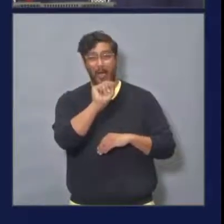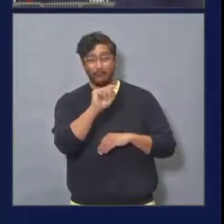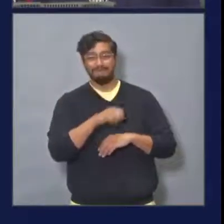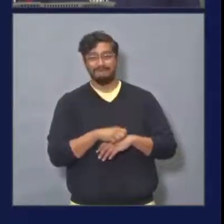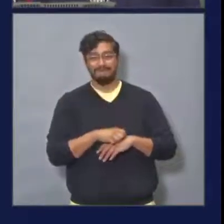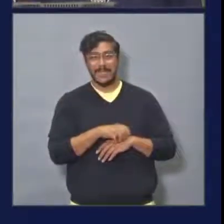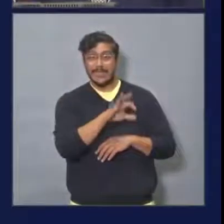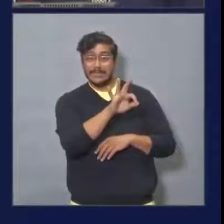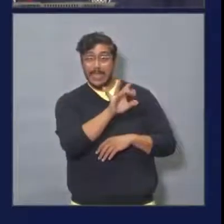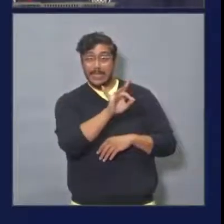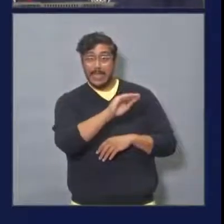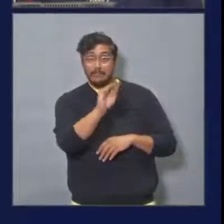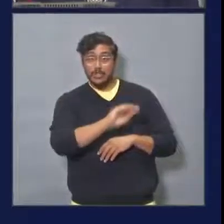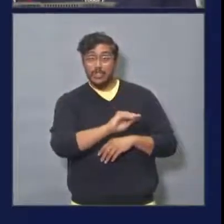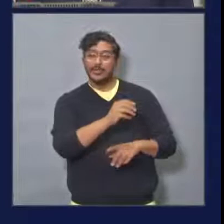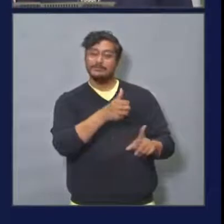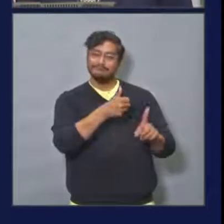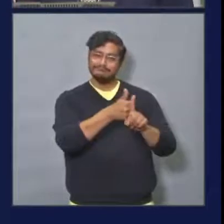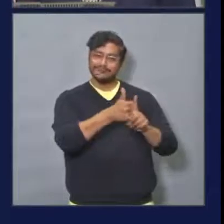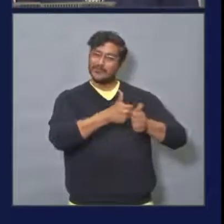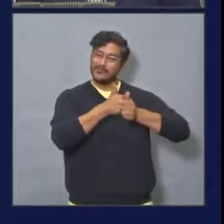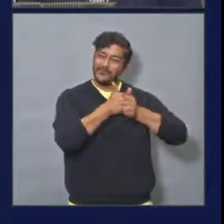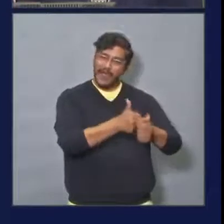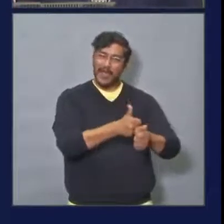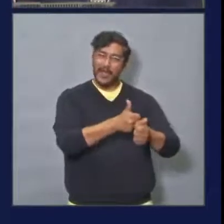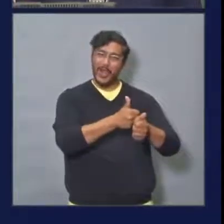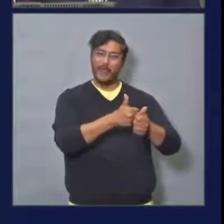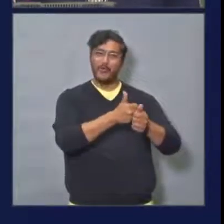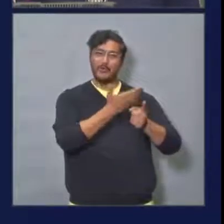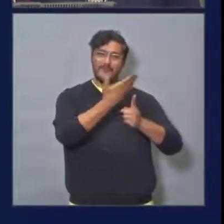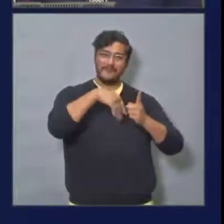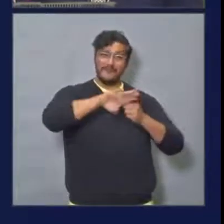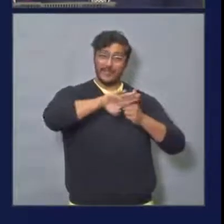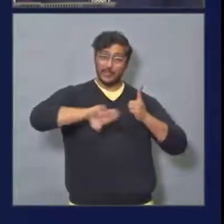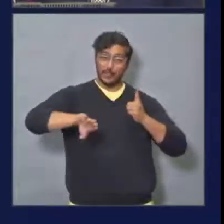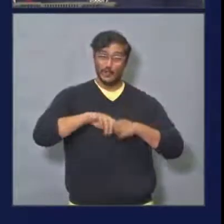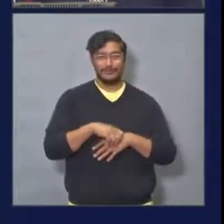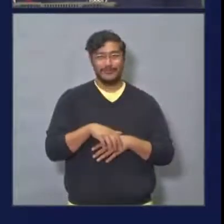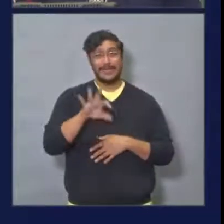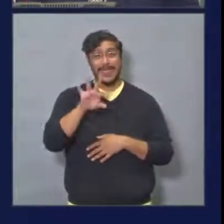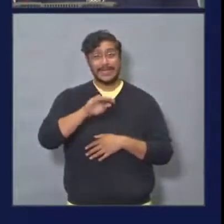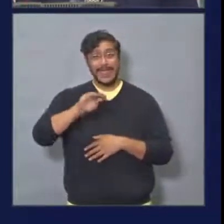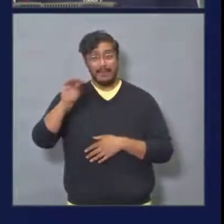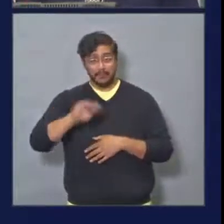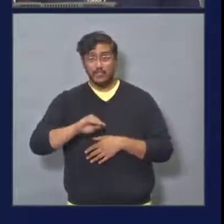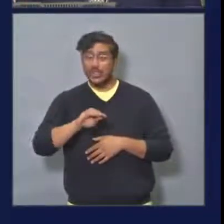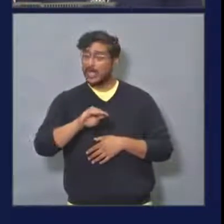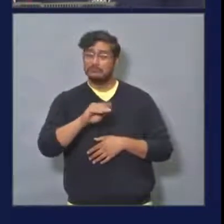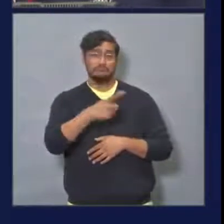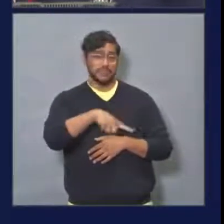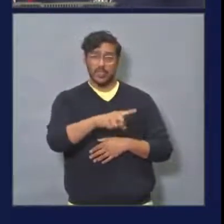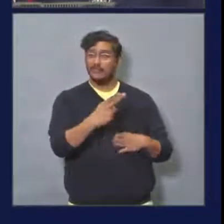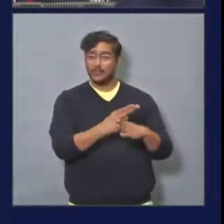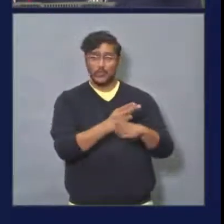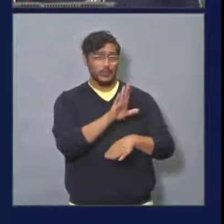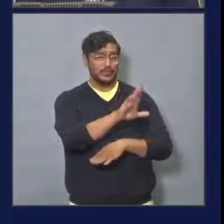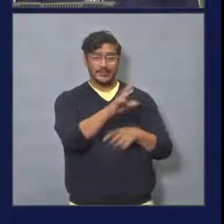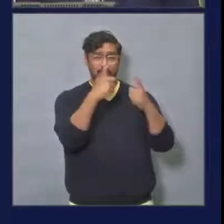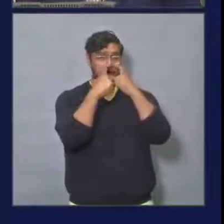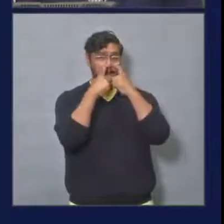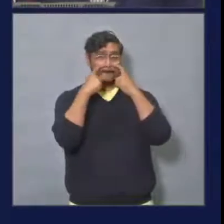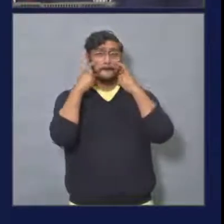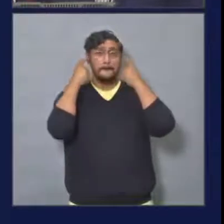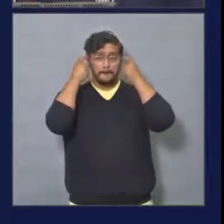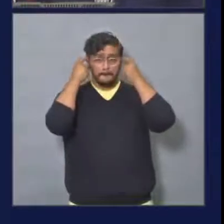complying with all of the physical distancing requirements. 99% of customers were appropriately wearing their face